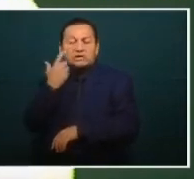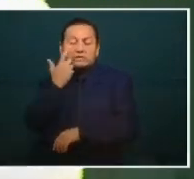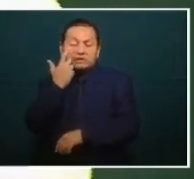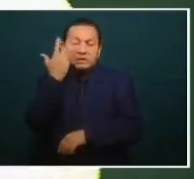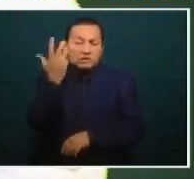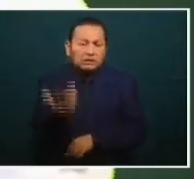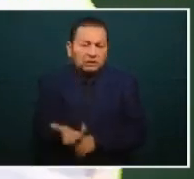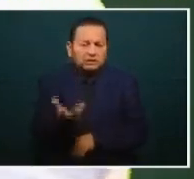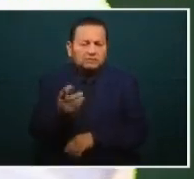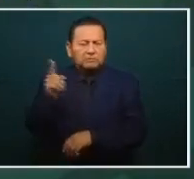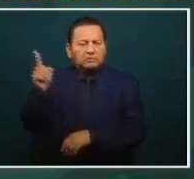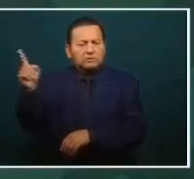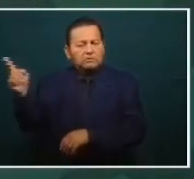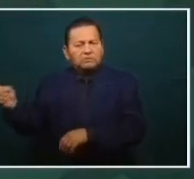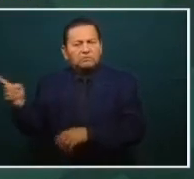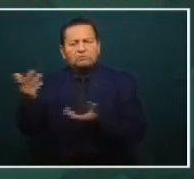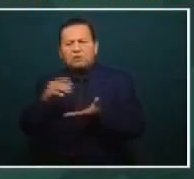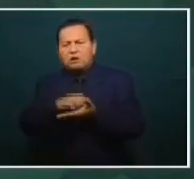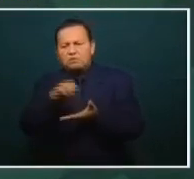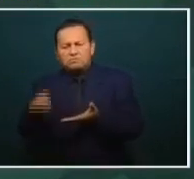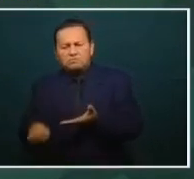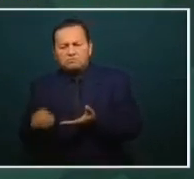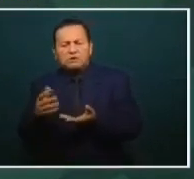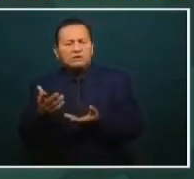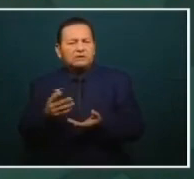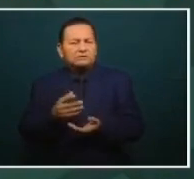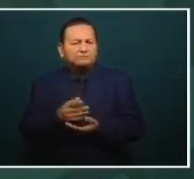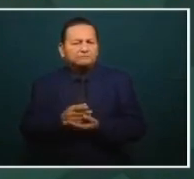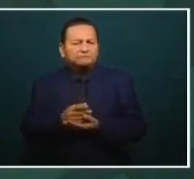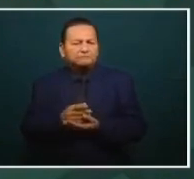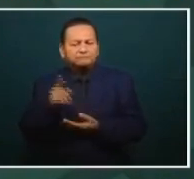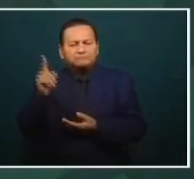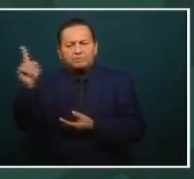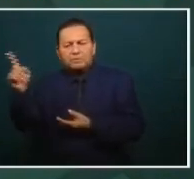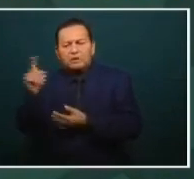United States to impose